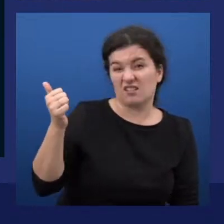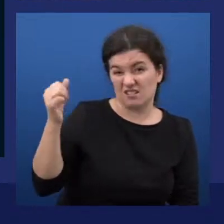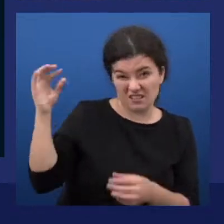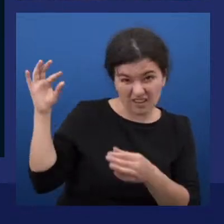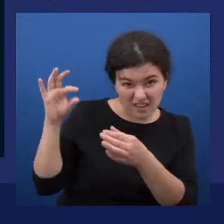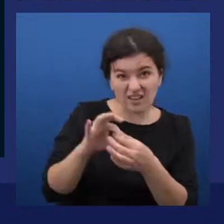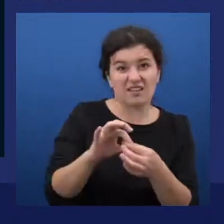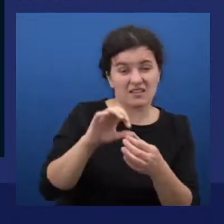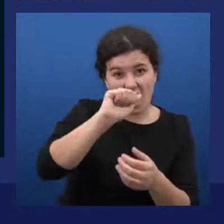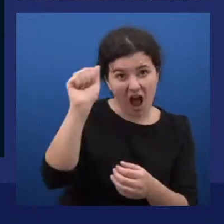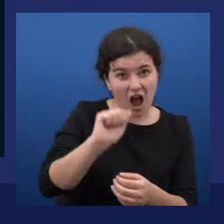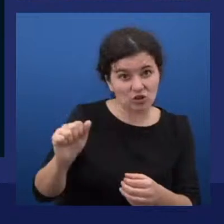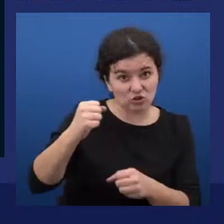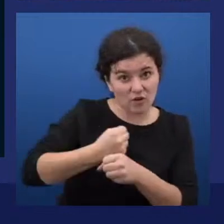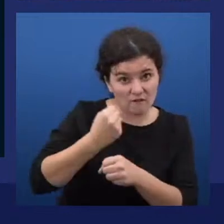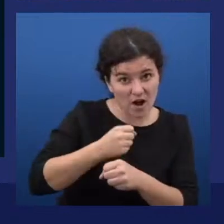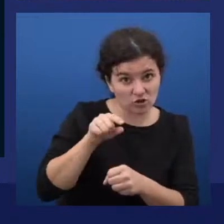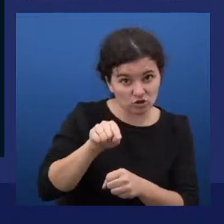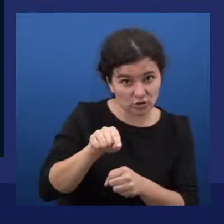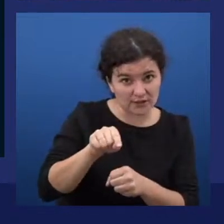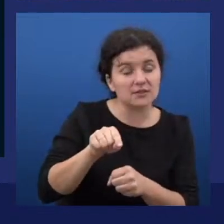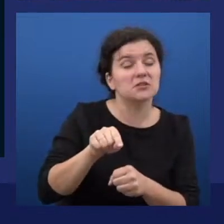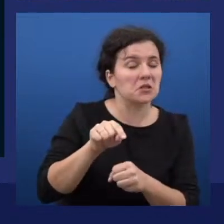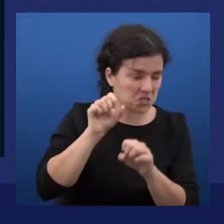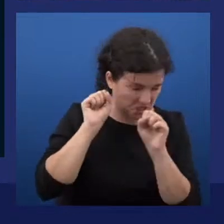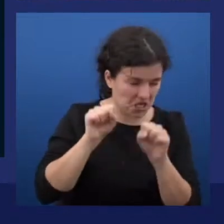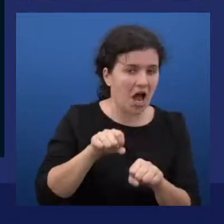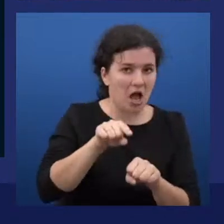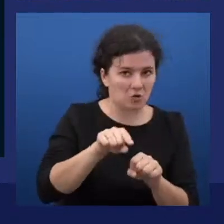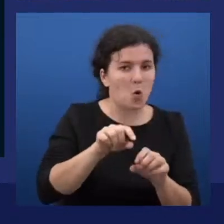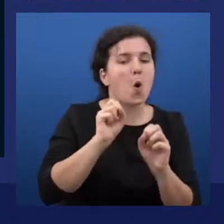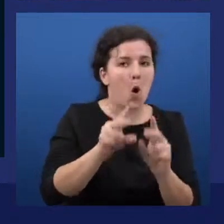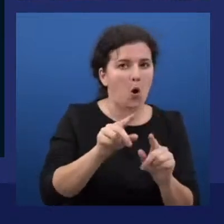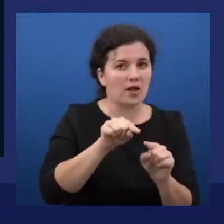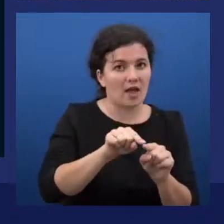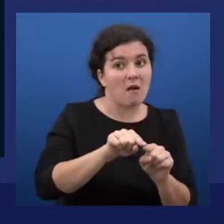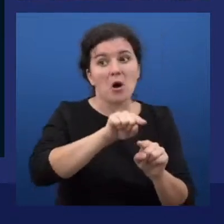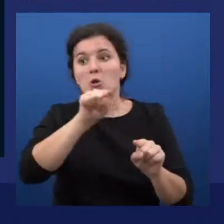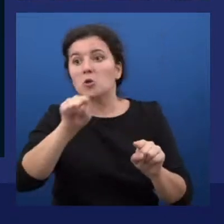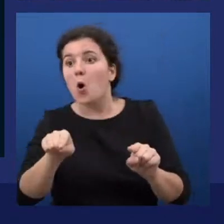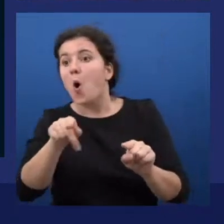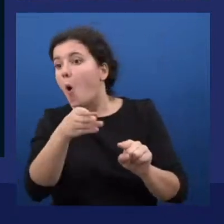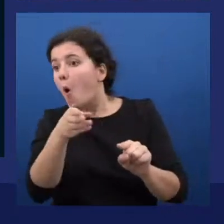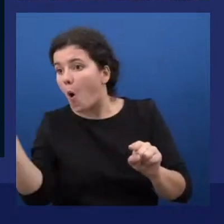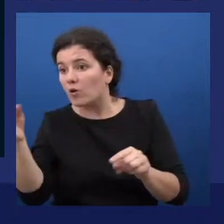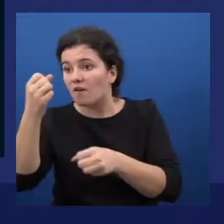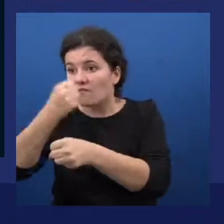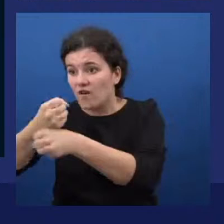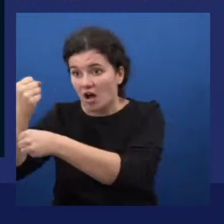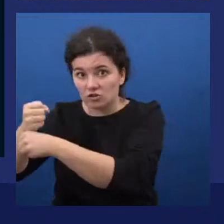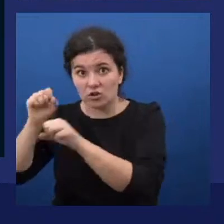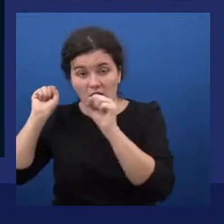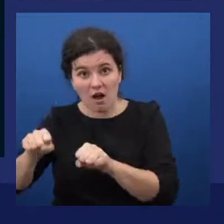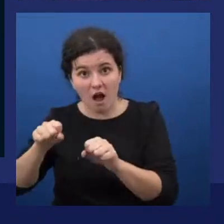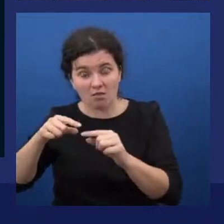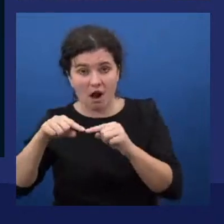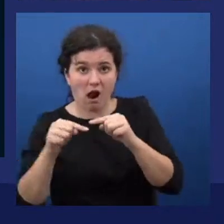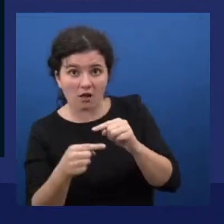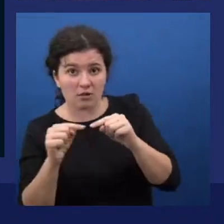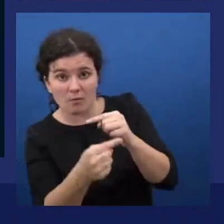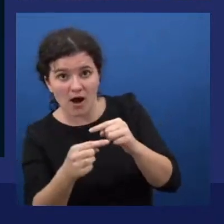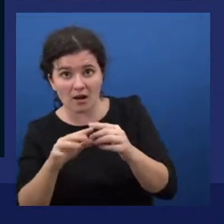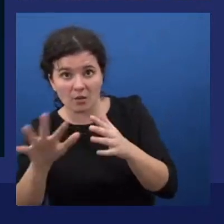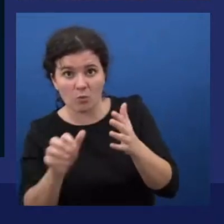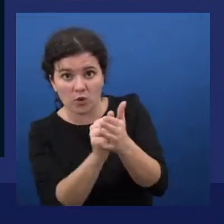use. Are there any other options for submitting anomalies to users? Yeah, definitely. There are several